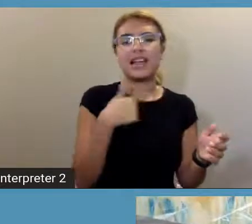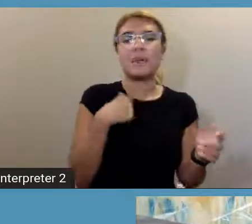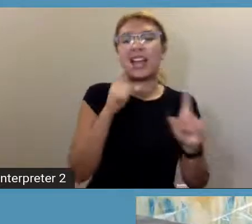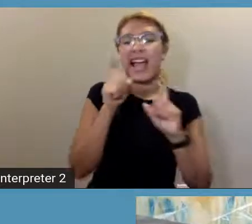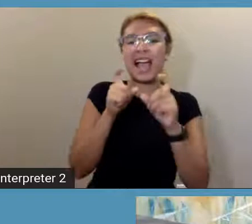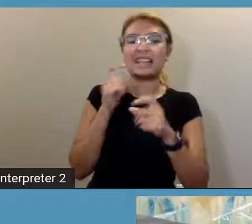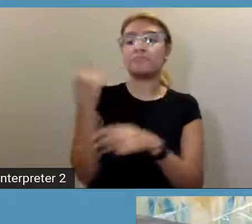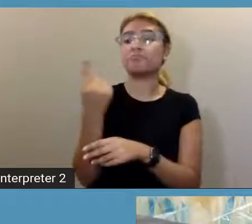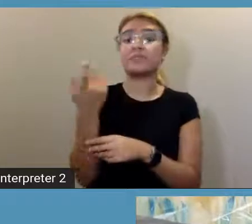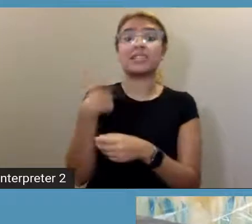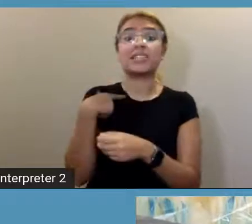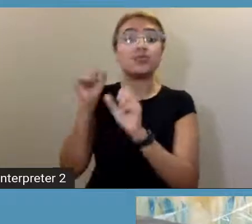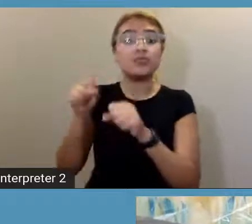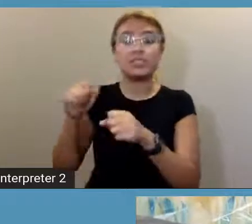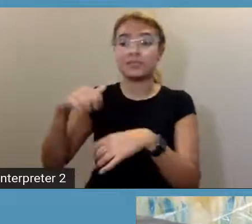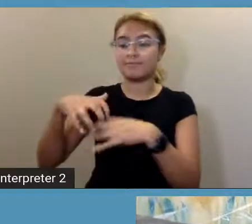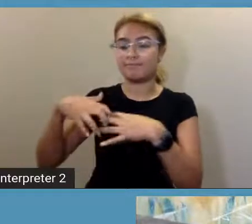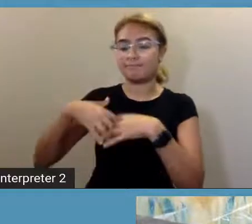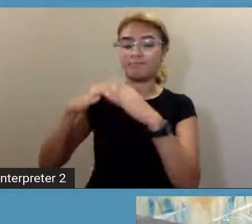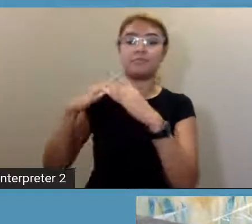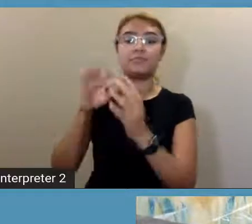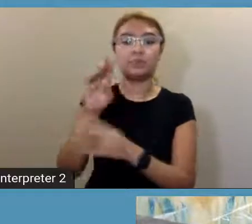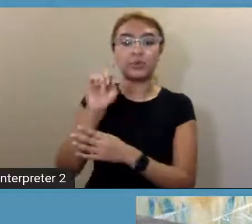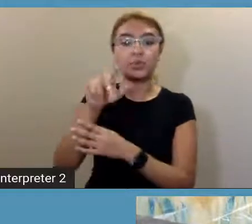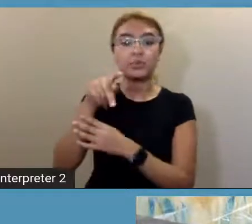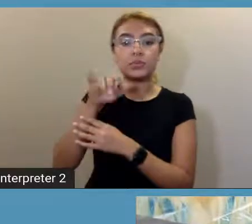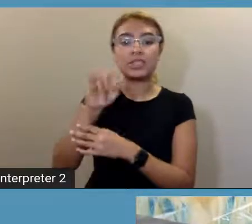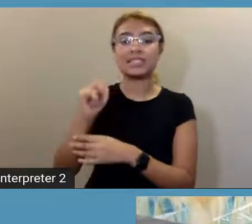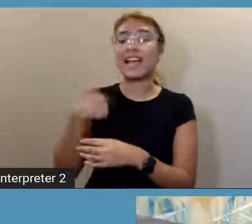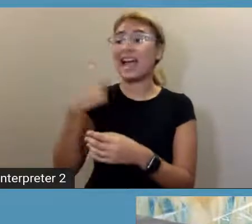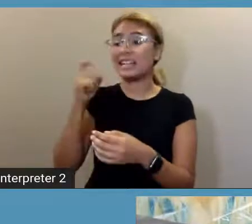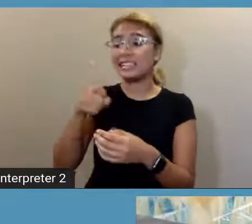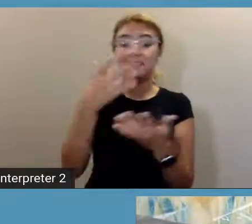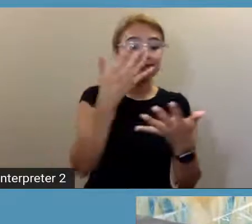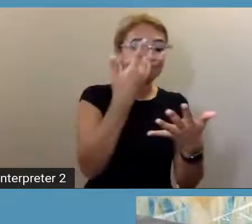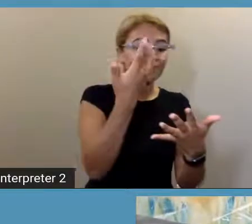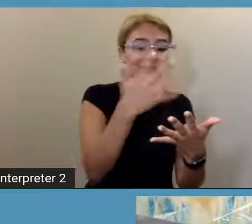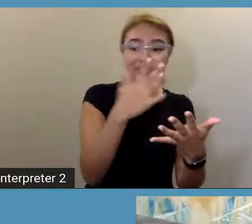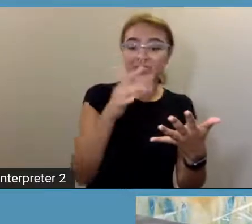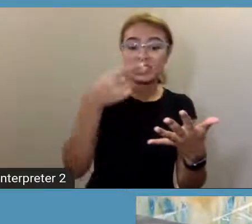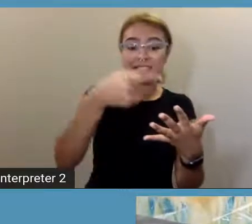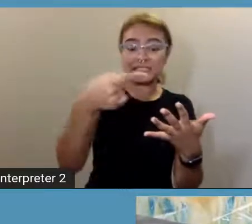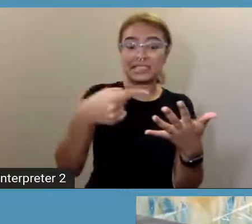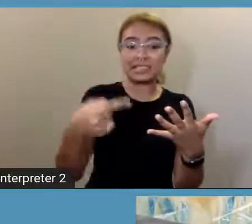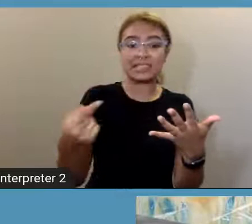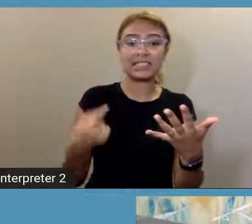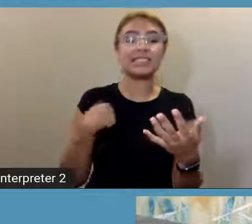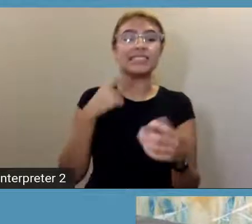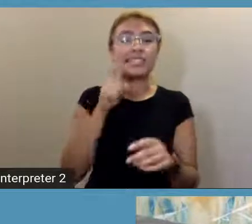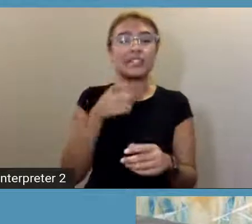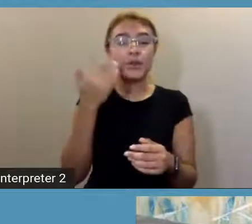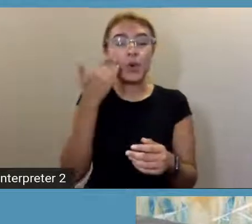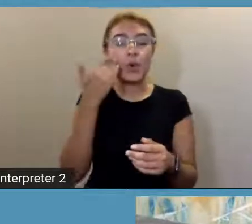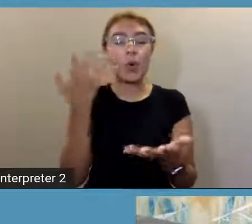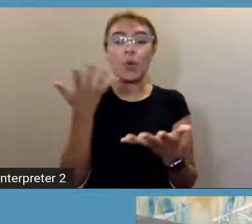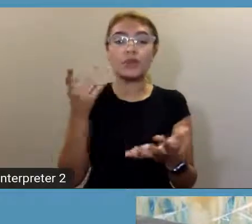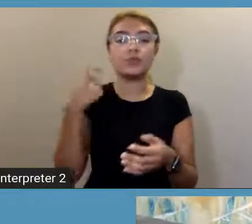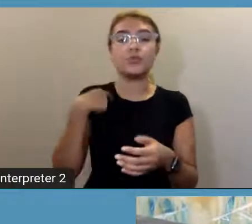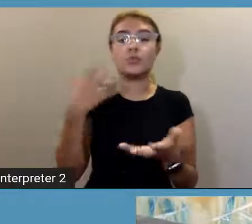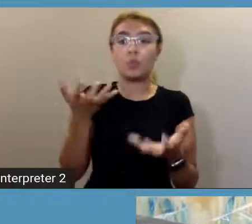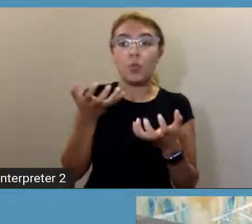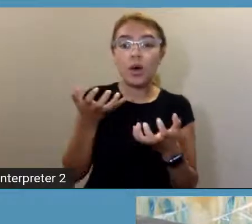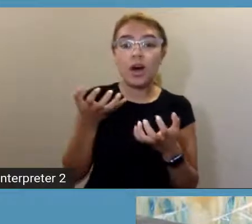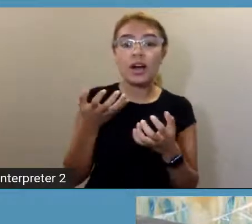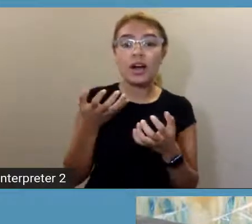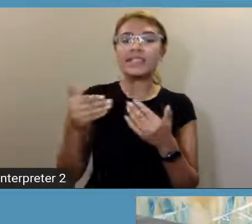to generate blueprints for these things so I can do this, this, and this. You have to be very clear what you want, how you want it. But contractors, it's very easy to find